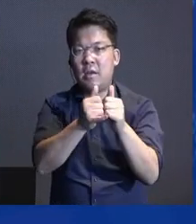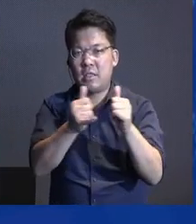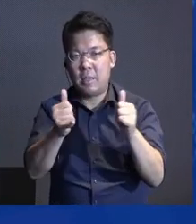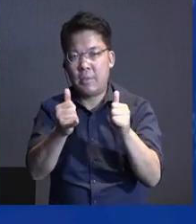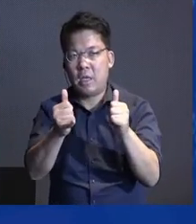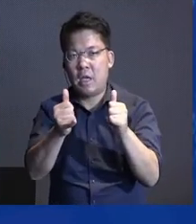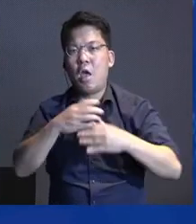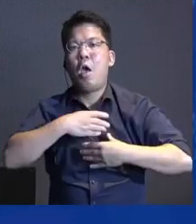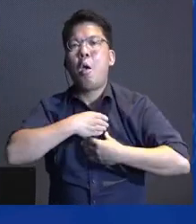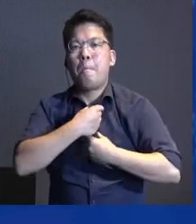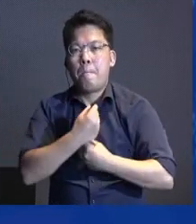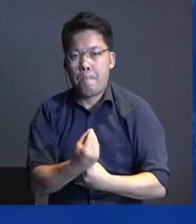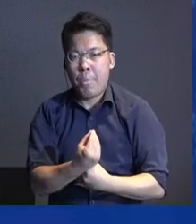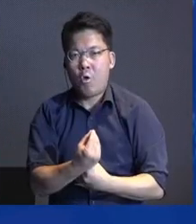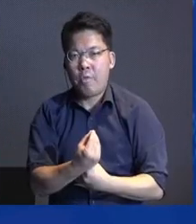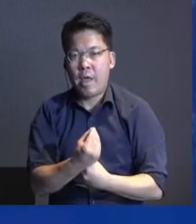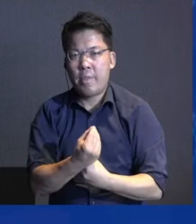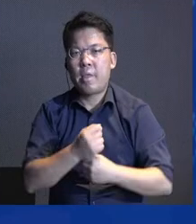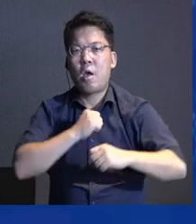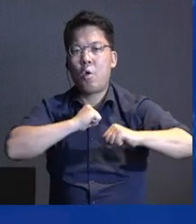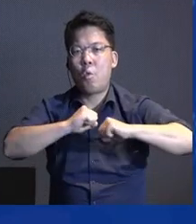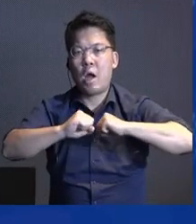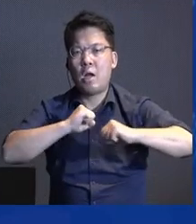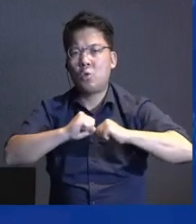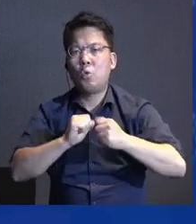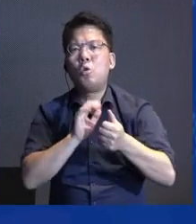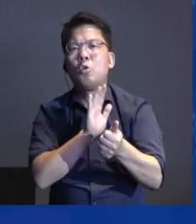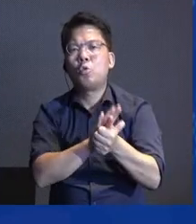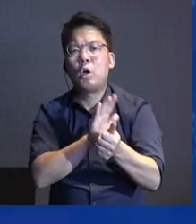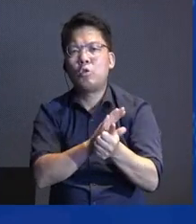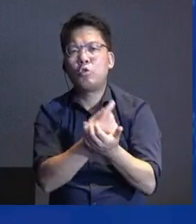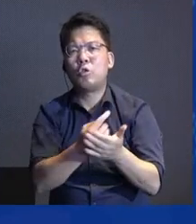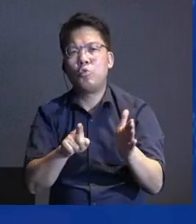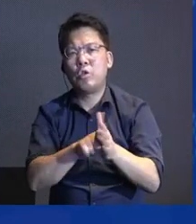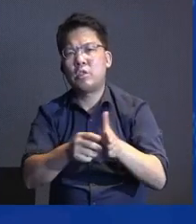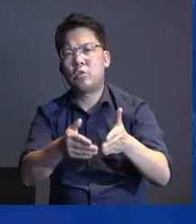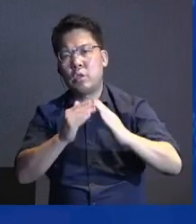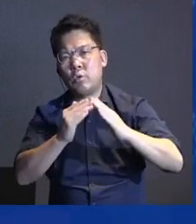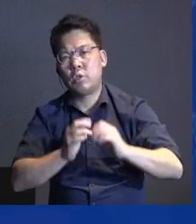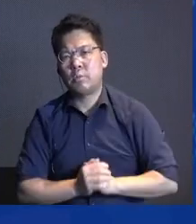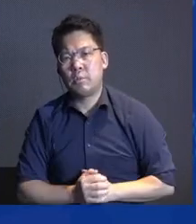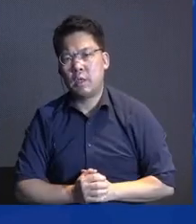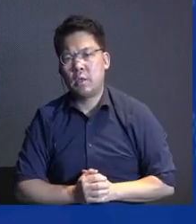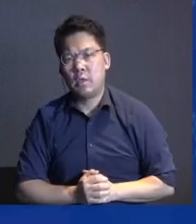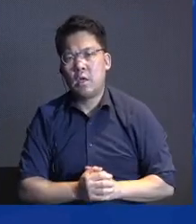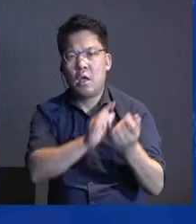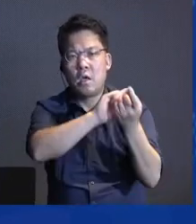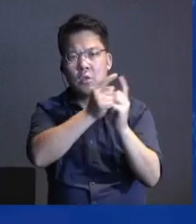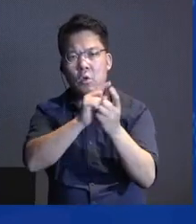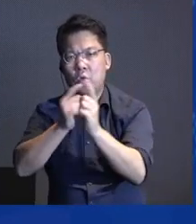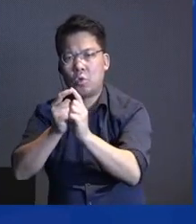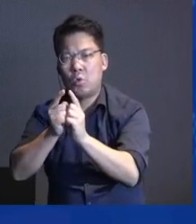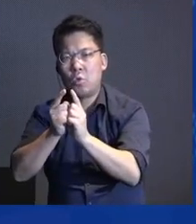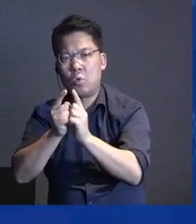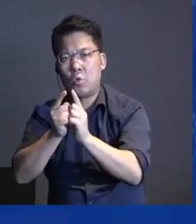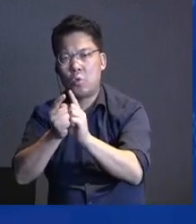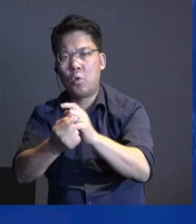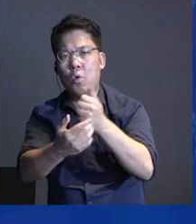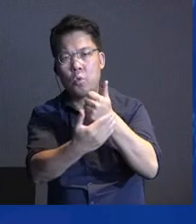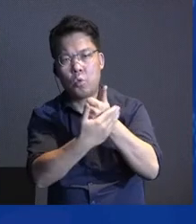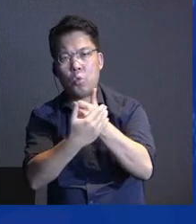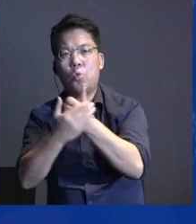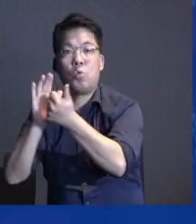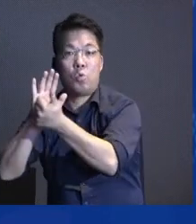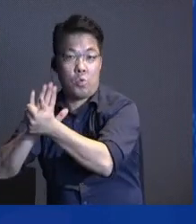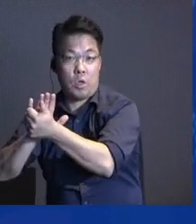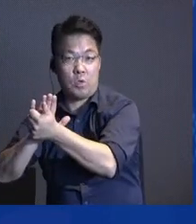uniquely in this area, they are cooperating friendly to work for the overlap contents of their activities. More